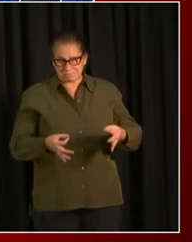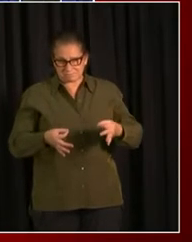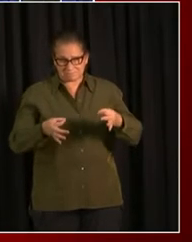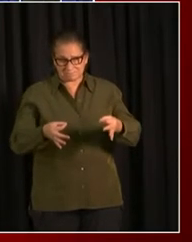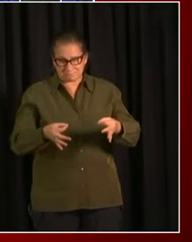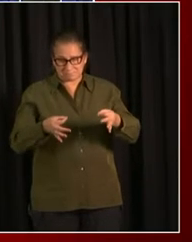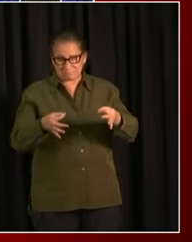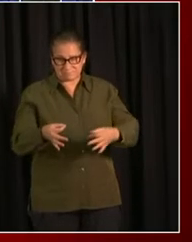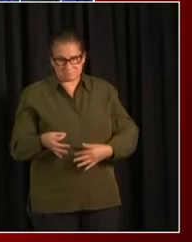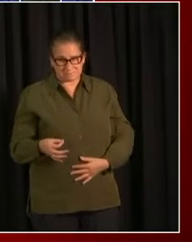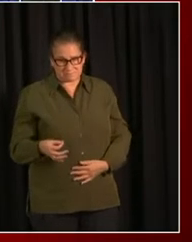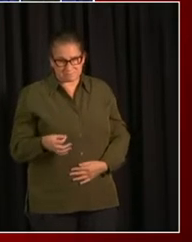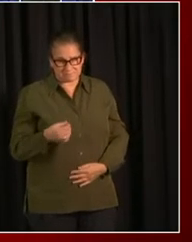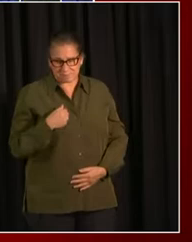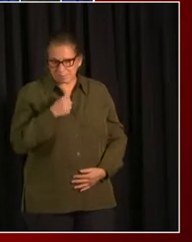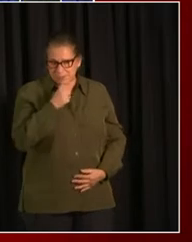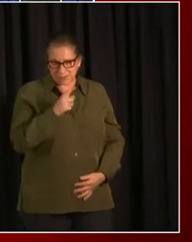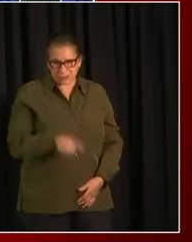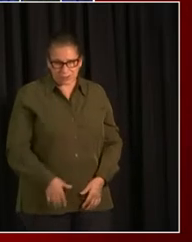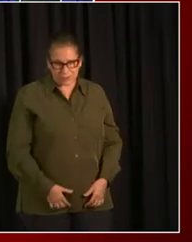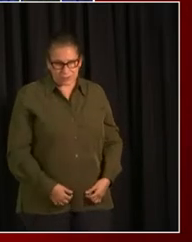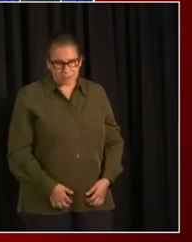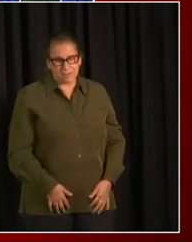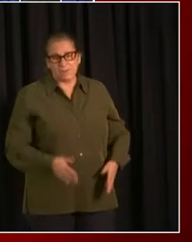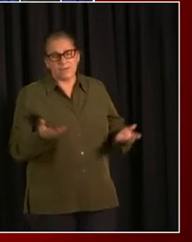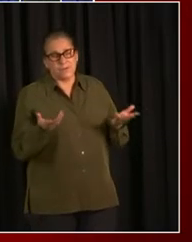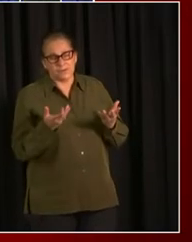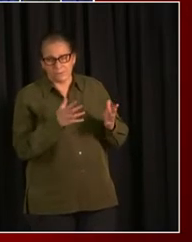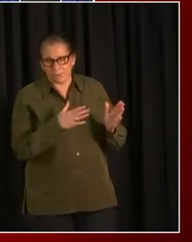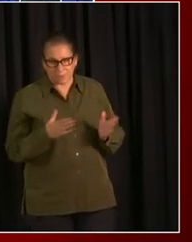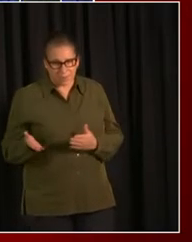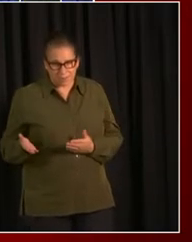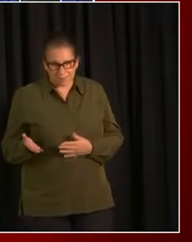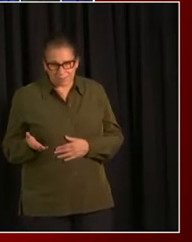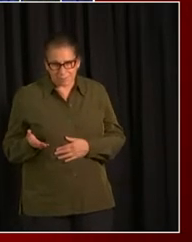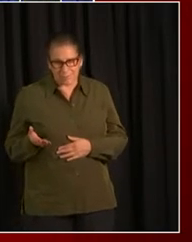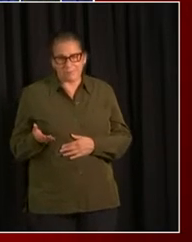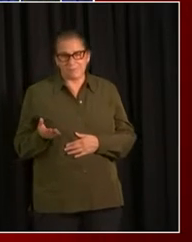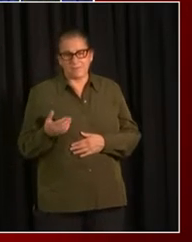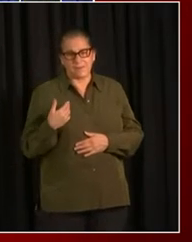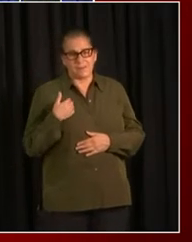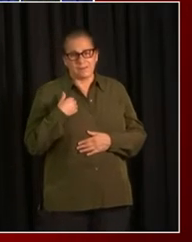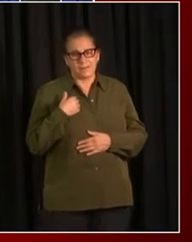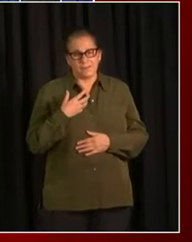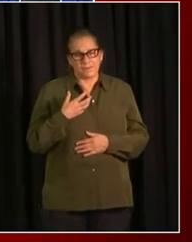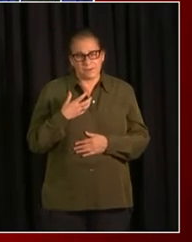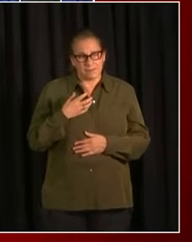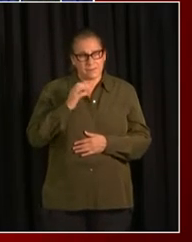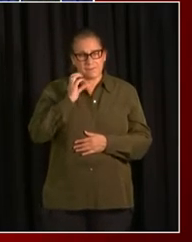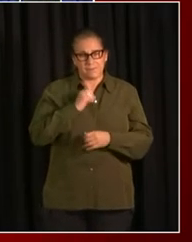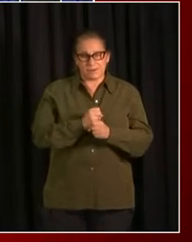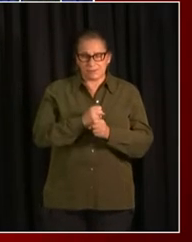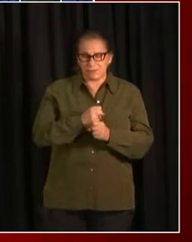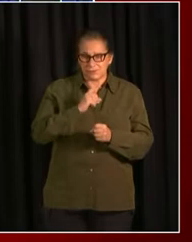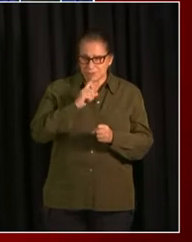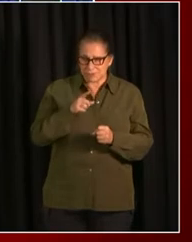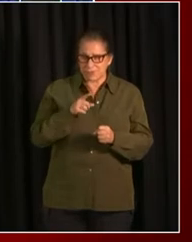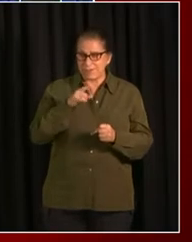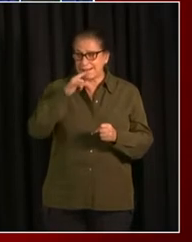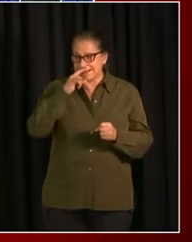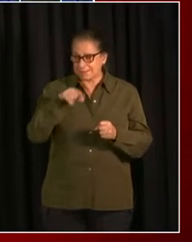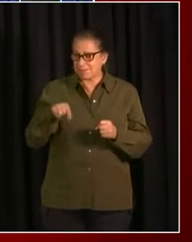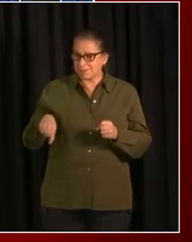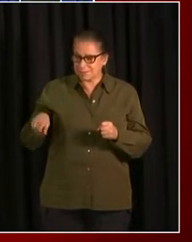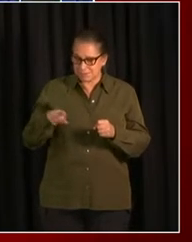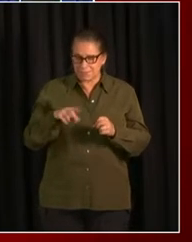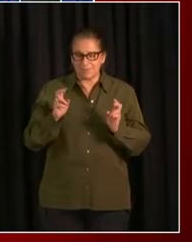But what is being done to ensure that it's safe enough for the students to